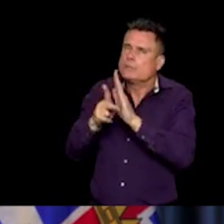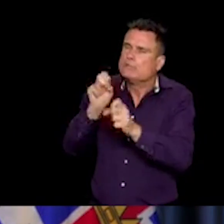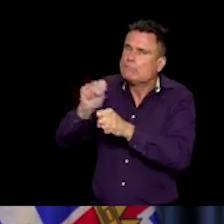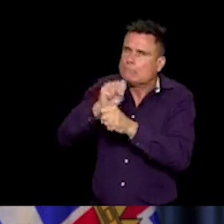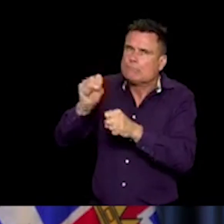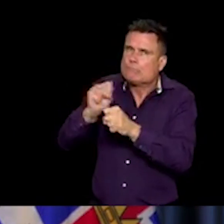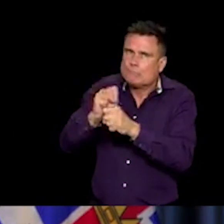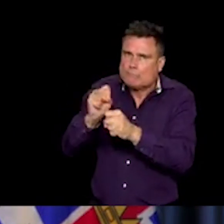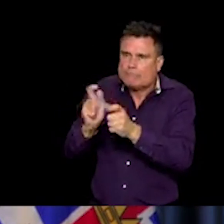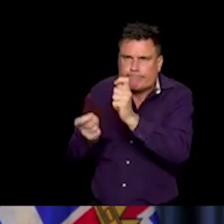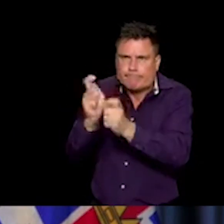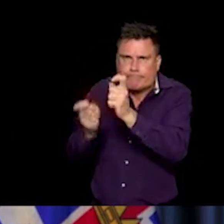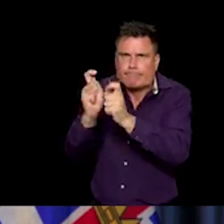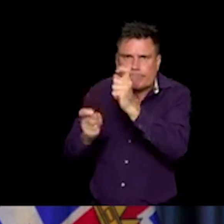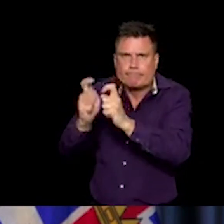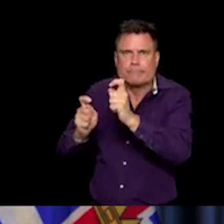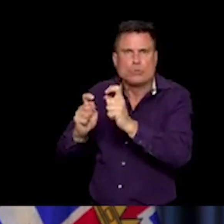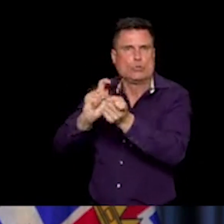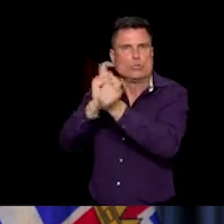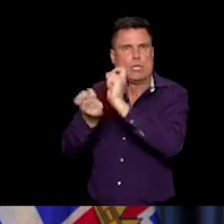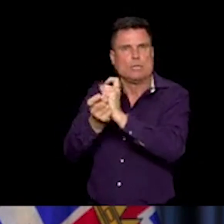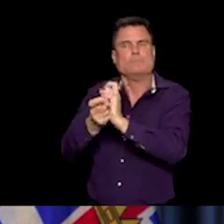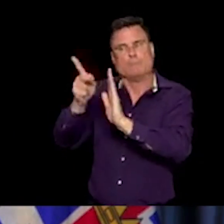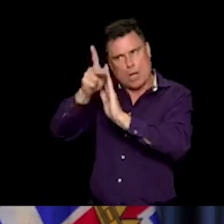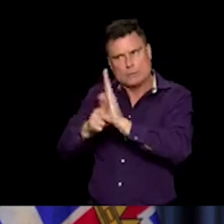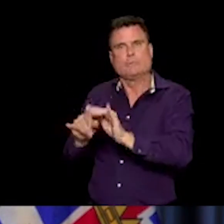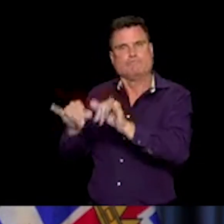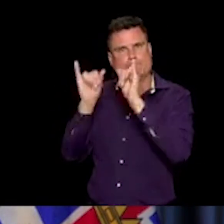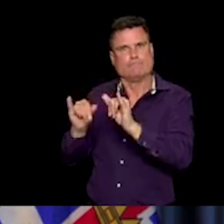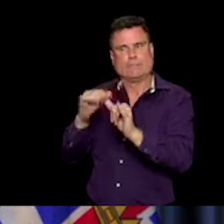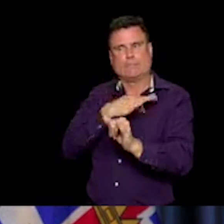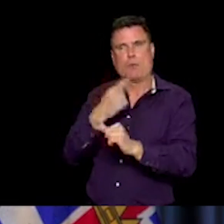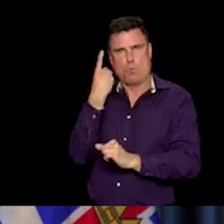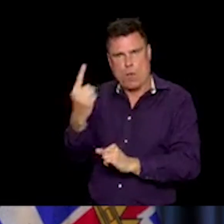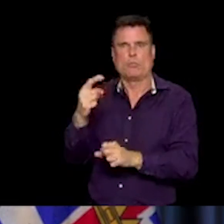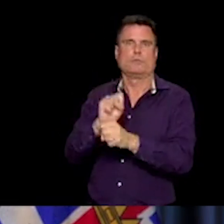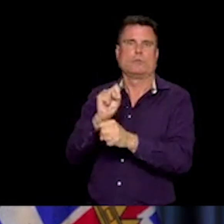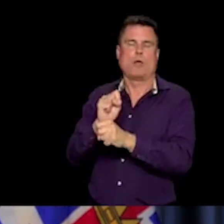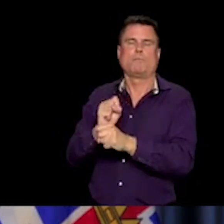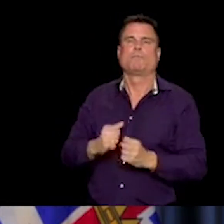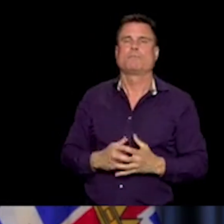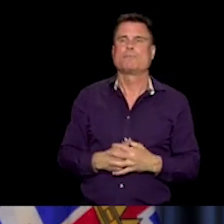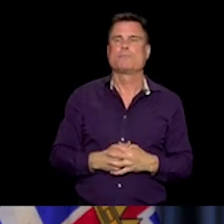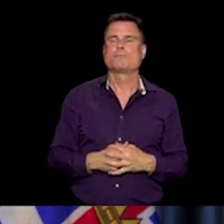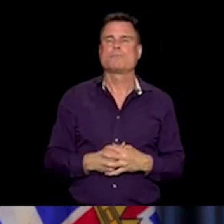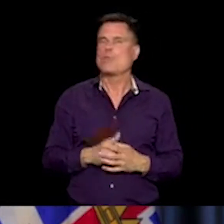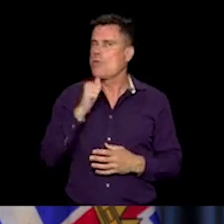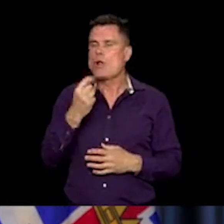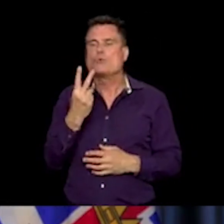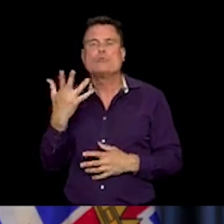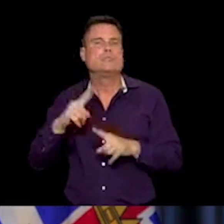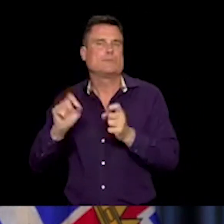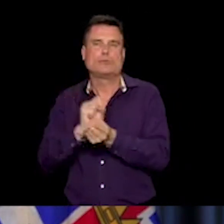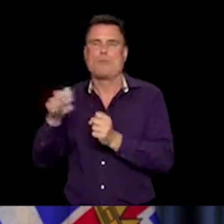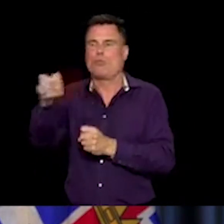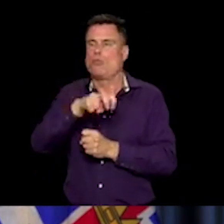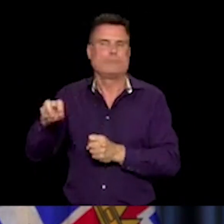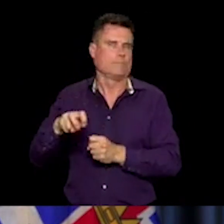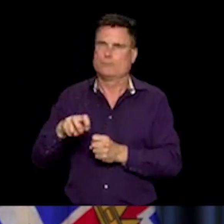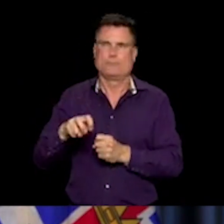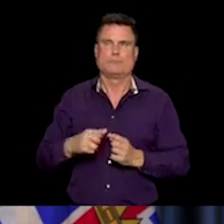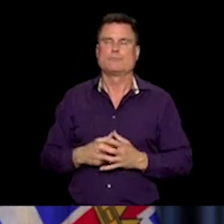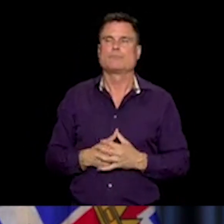Health, including 6 Providence healthcare sites, 106 in Island Health, and 35 in Northern Health. The number of site